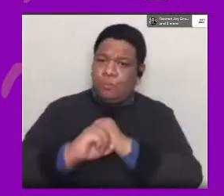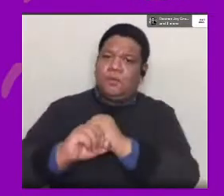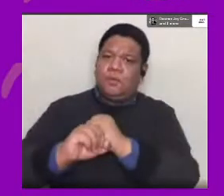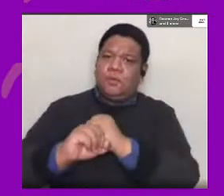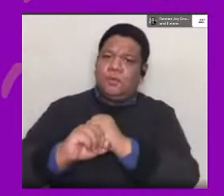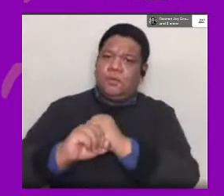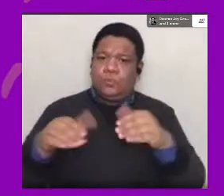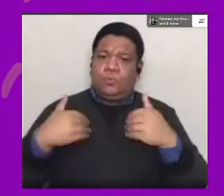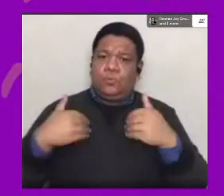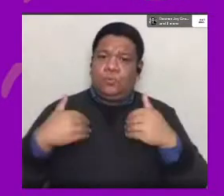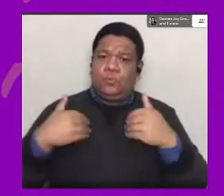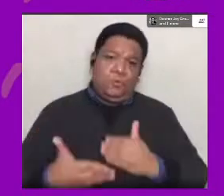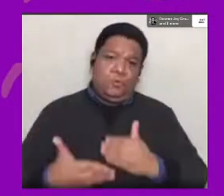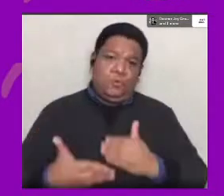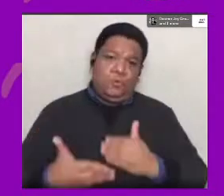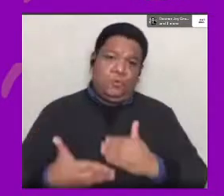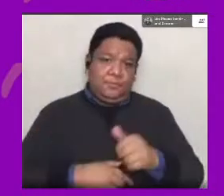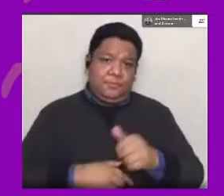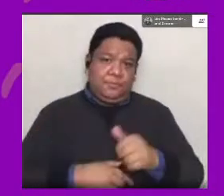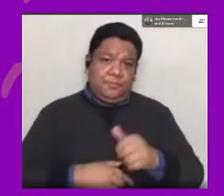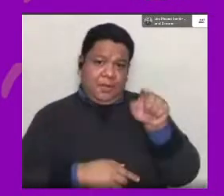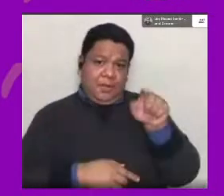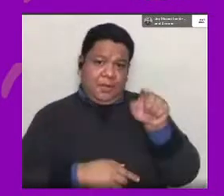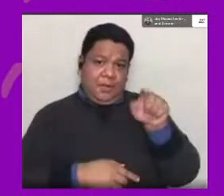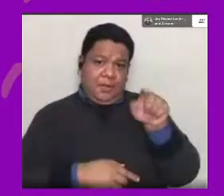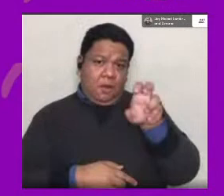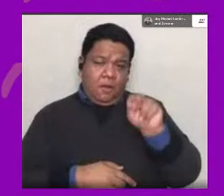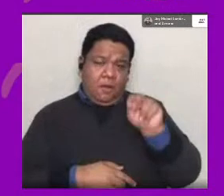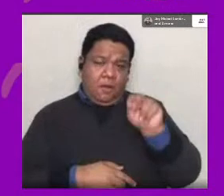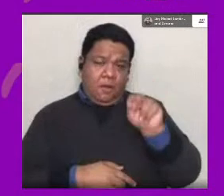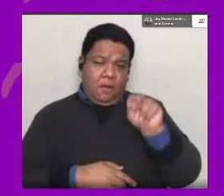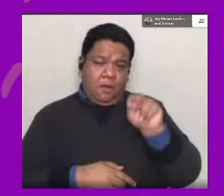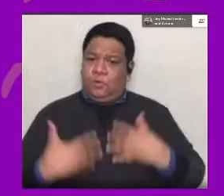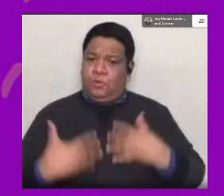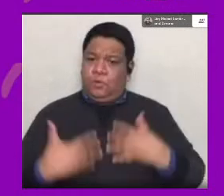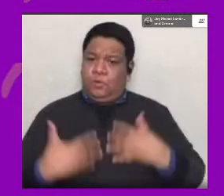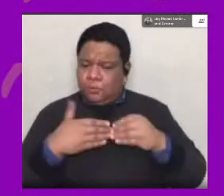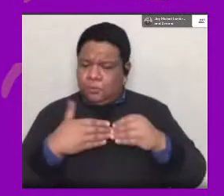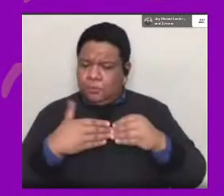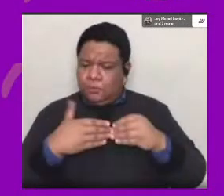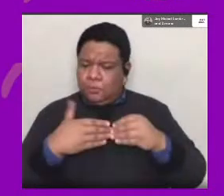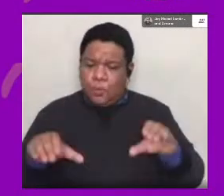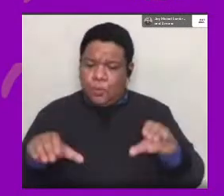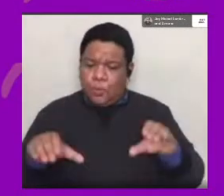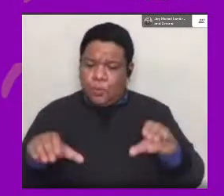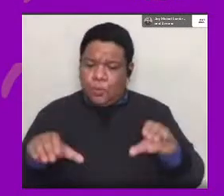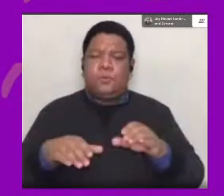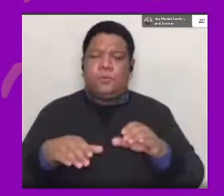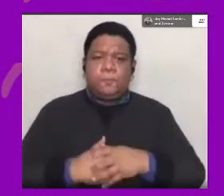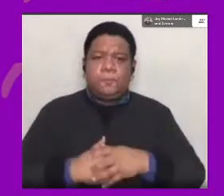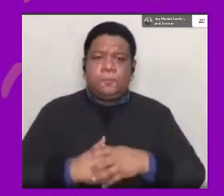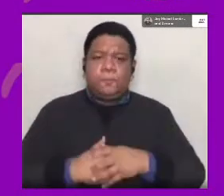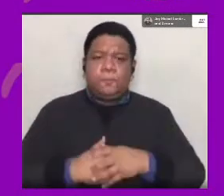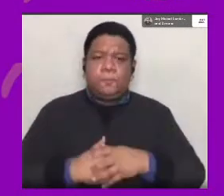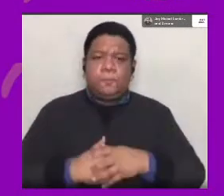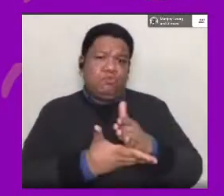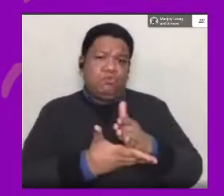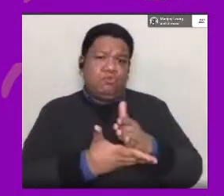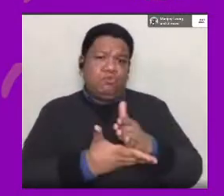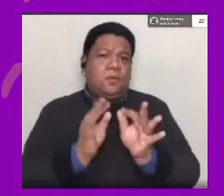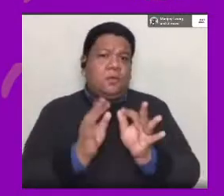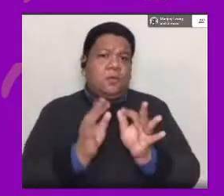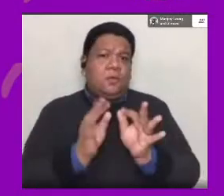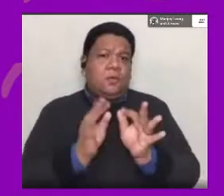rights. Commissioner Karen's inspirational leadership and work is unparalleled, and she will now be sharing key insights with